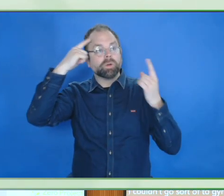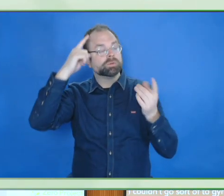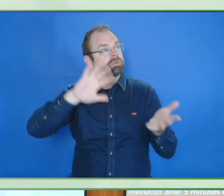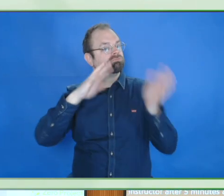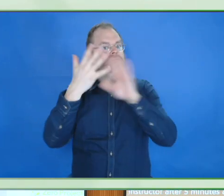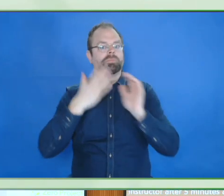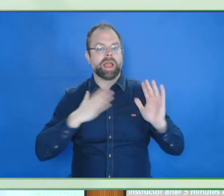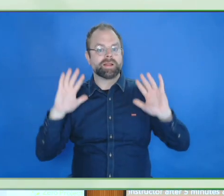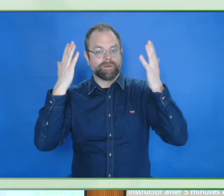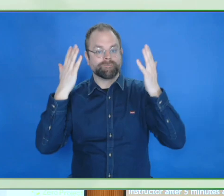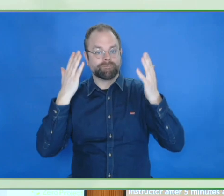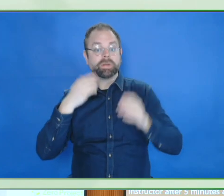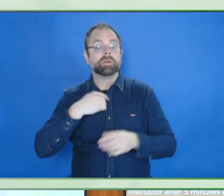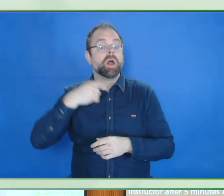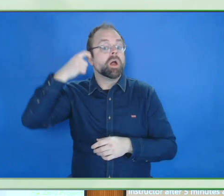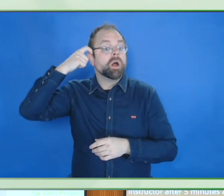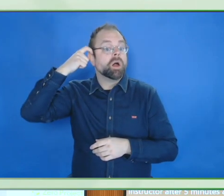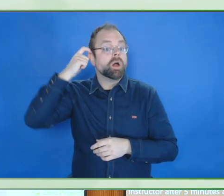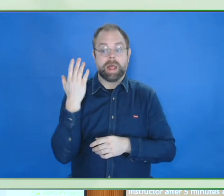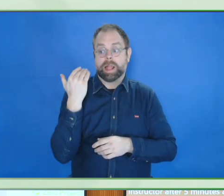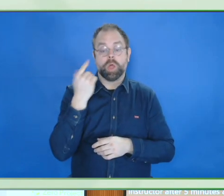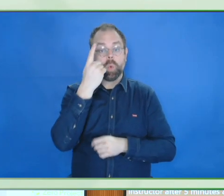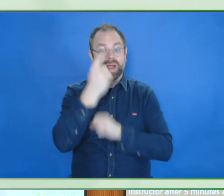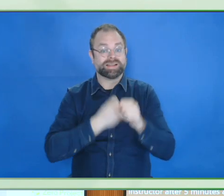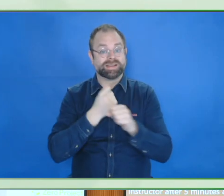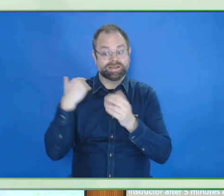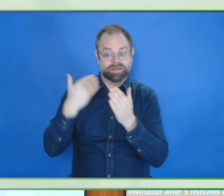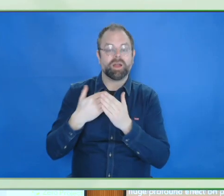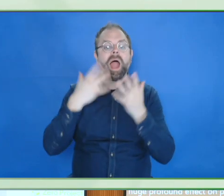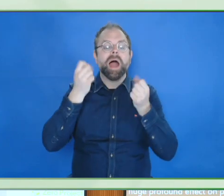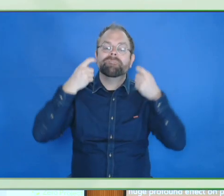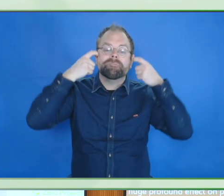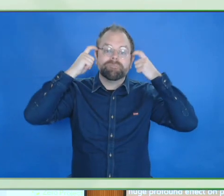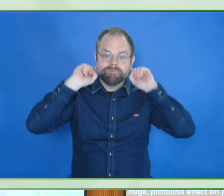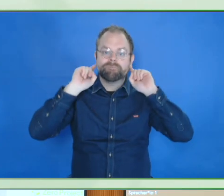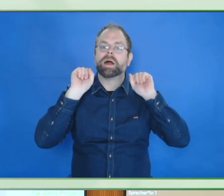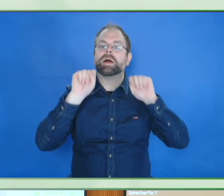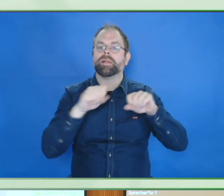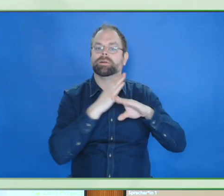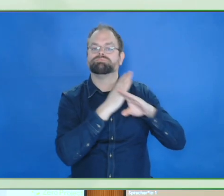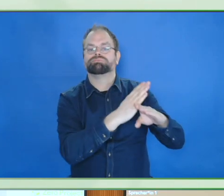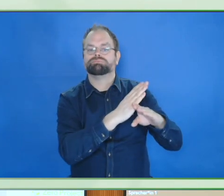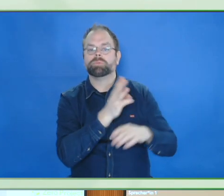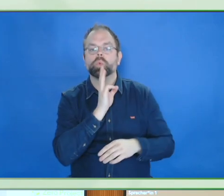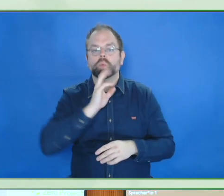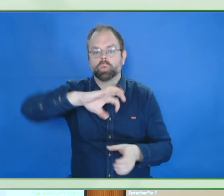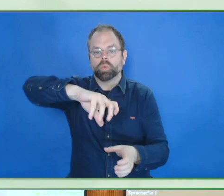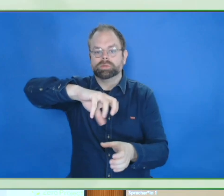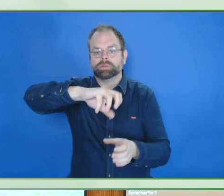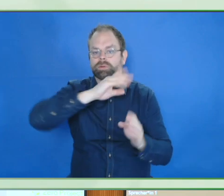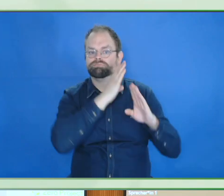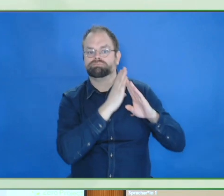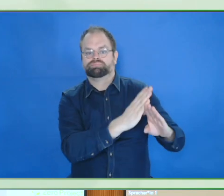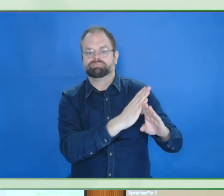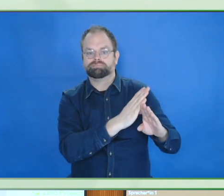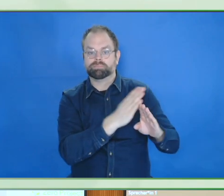effect on people. However, a company like SEEDSTARS, how can we deliver that level of quality, a high level of quality